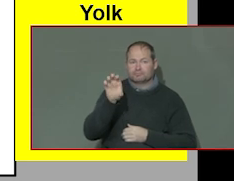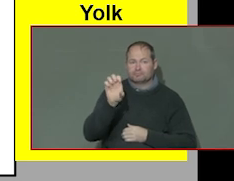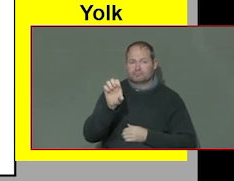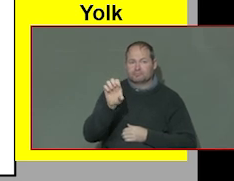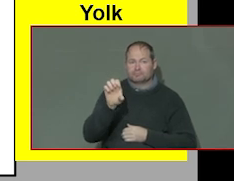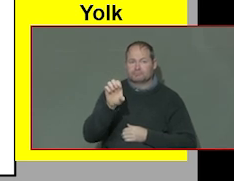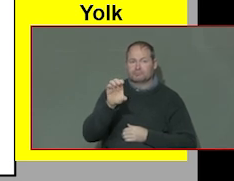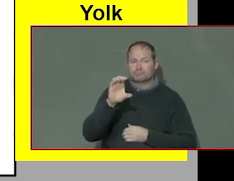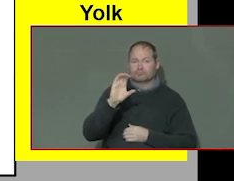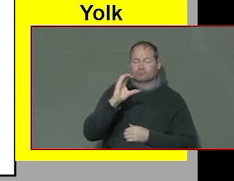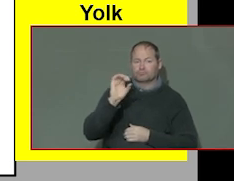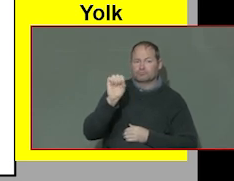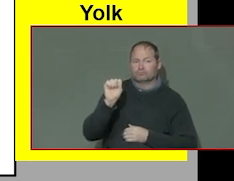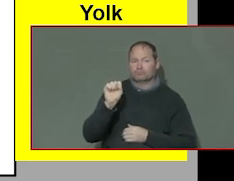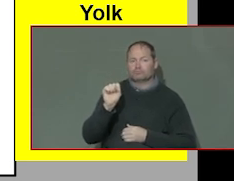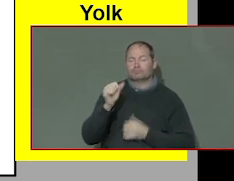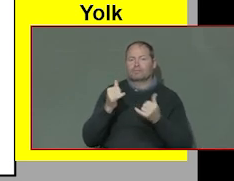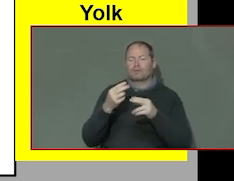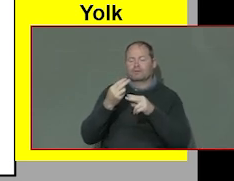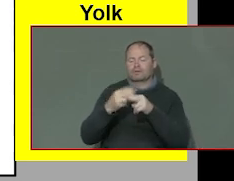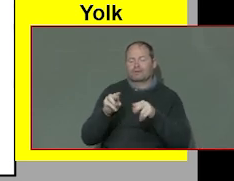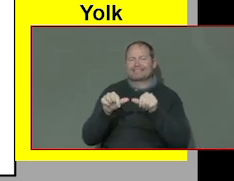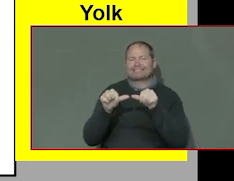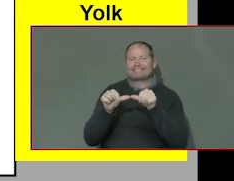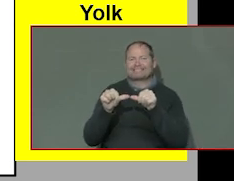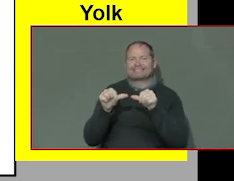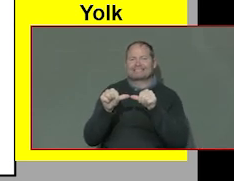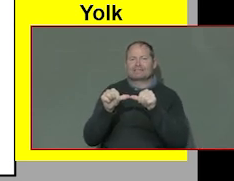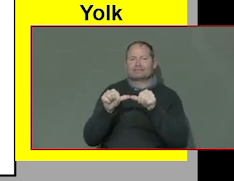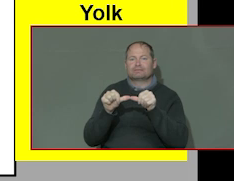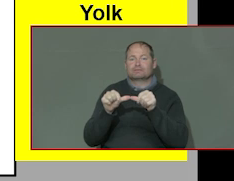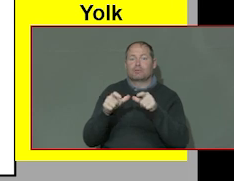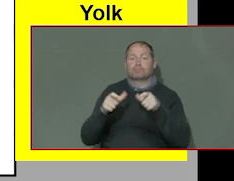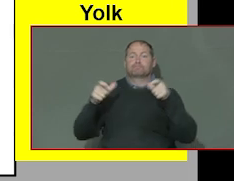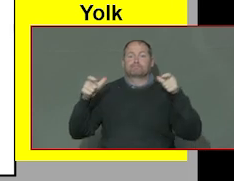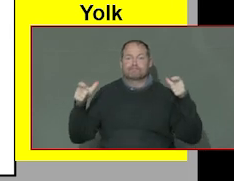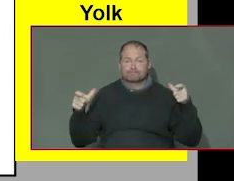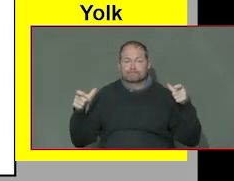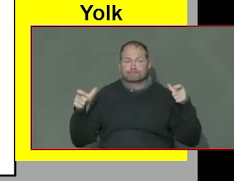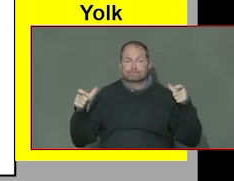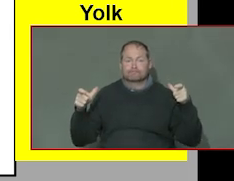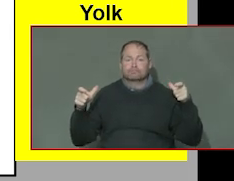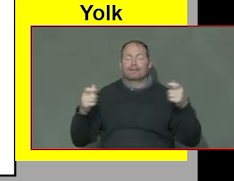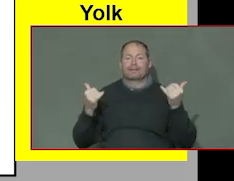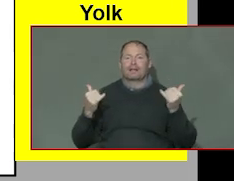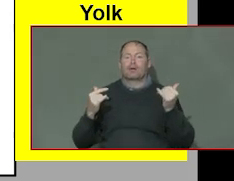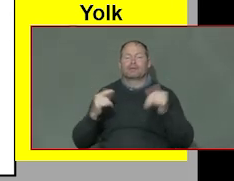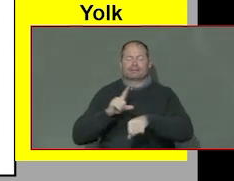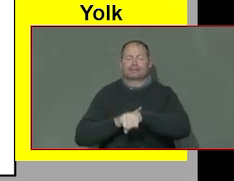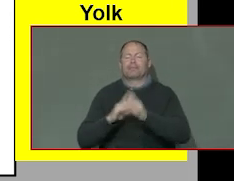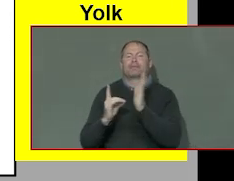development. The size of the egg. The bigger the egg, the longer the development